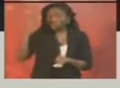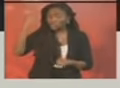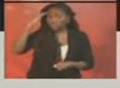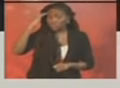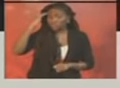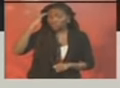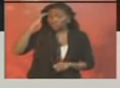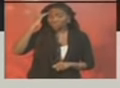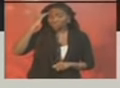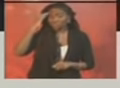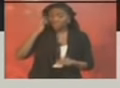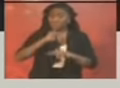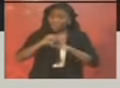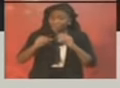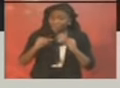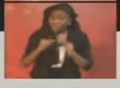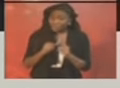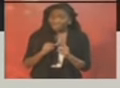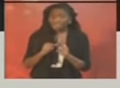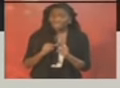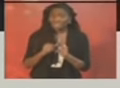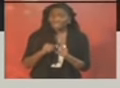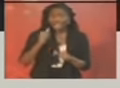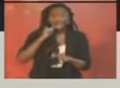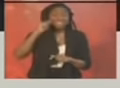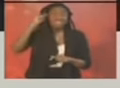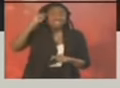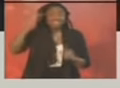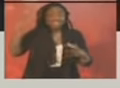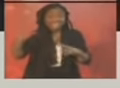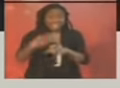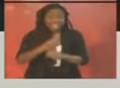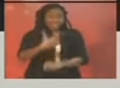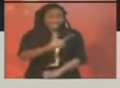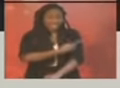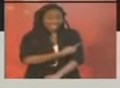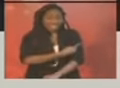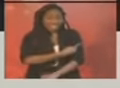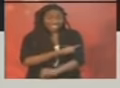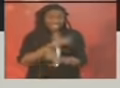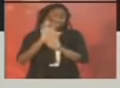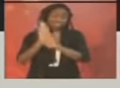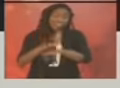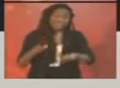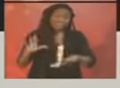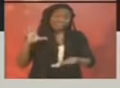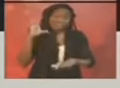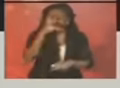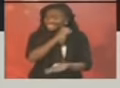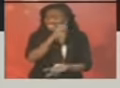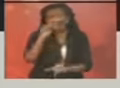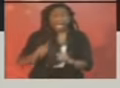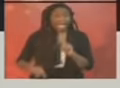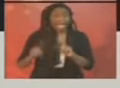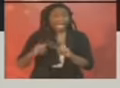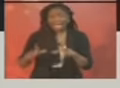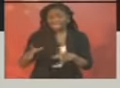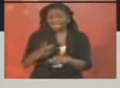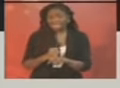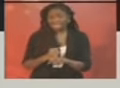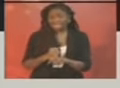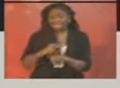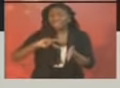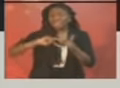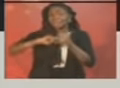we vaccinate, our children would not be able to have the vaccine, and they are still at risk of having mild